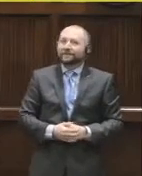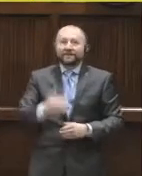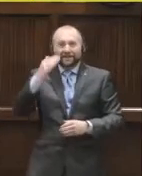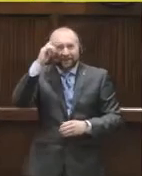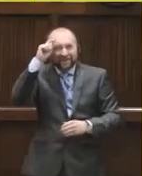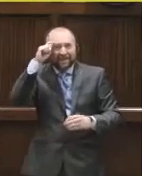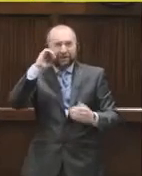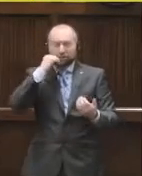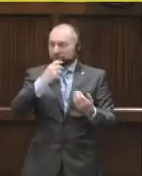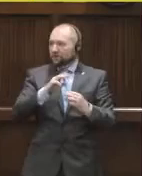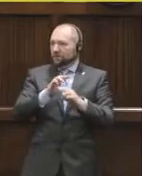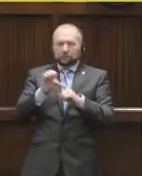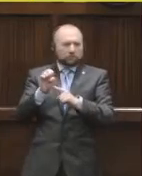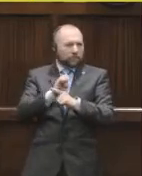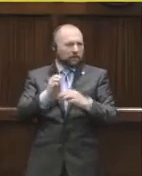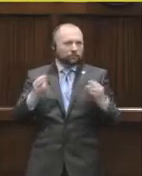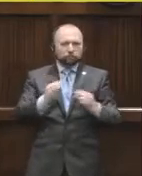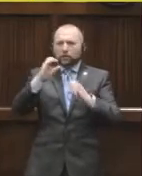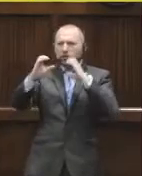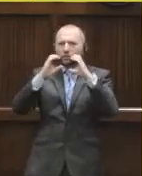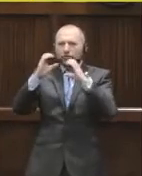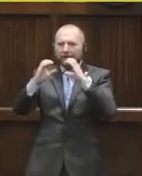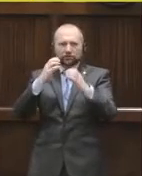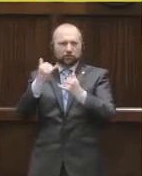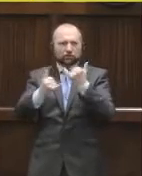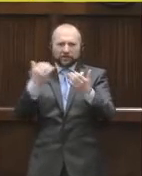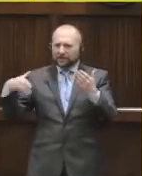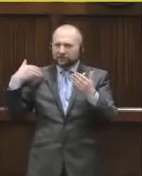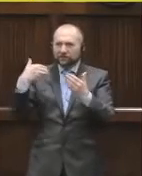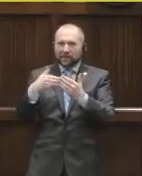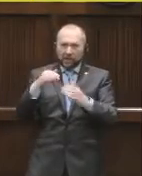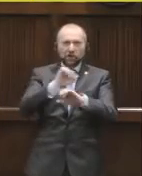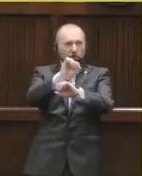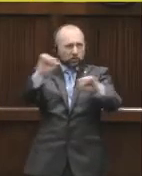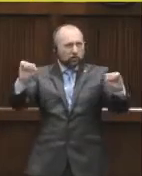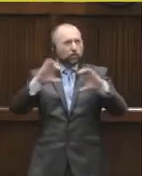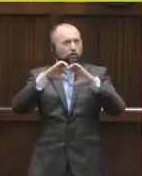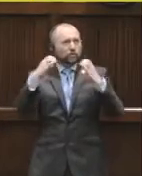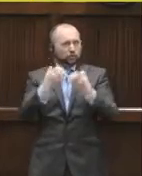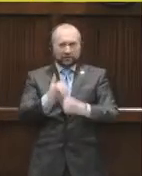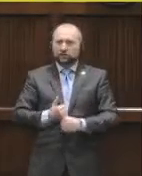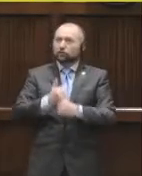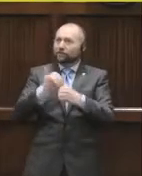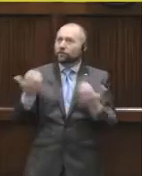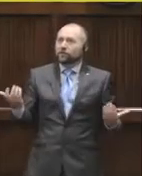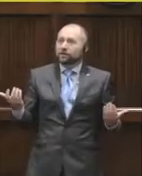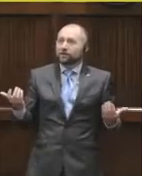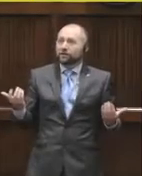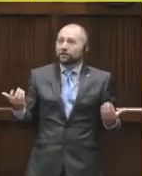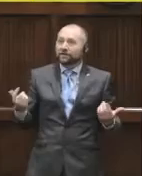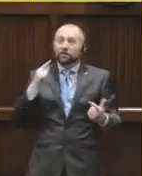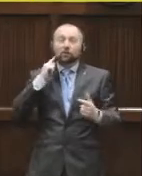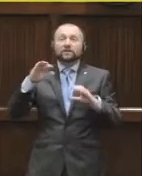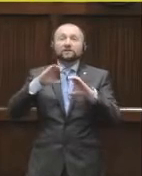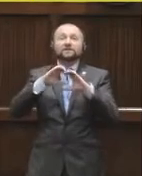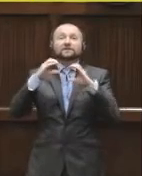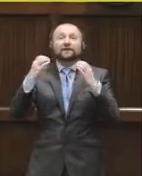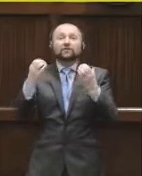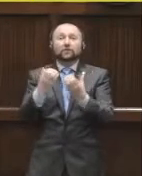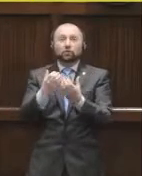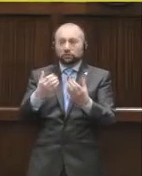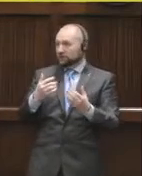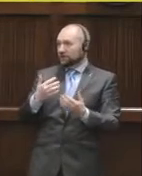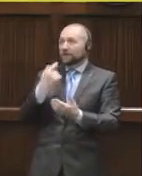communication over the years, your community has suffered. Deaf people throughout the years have become one of the